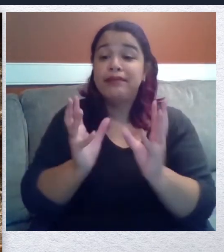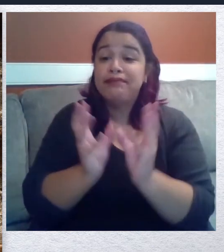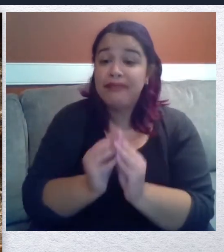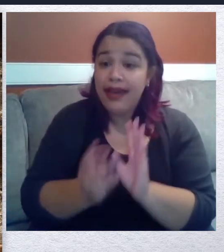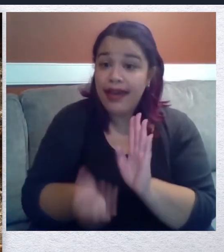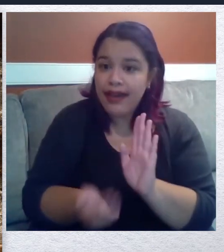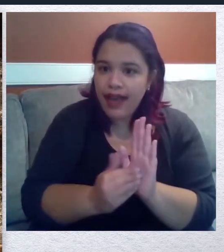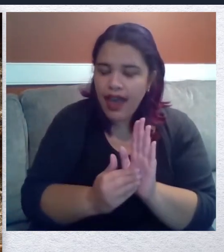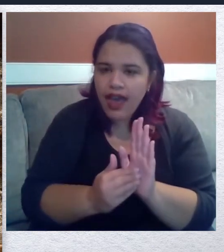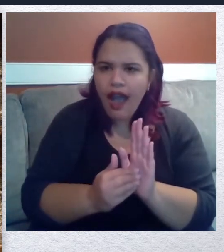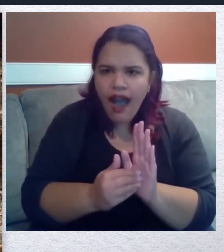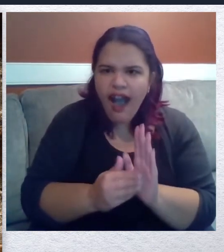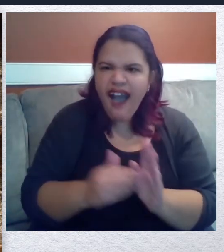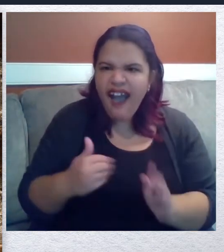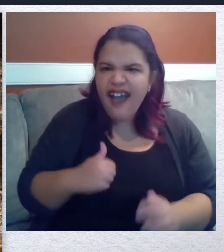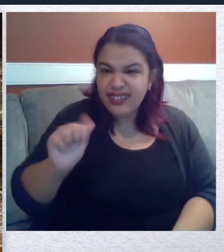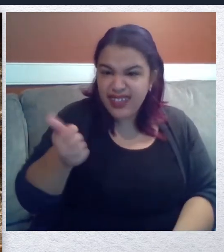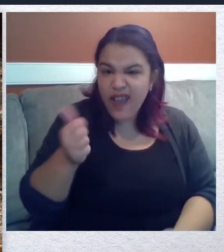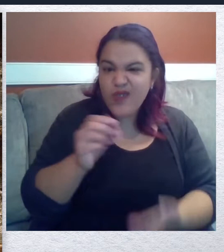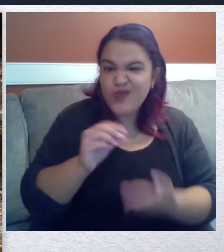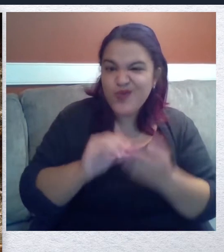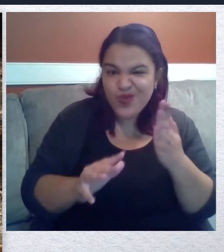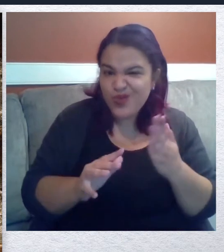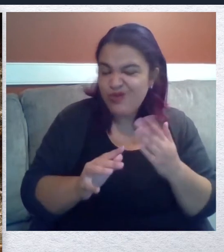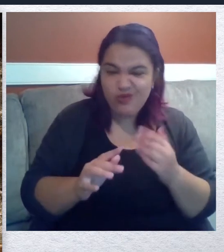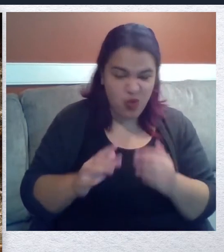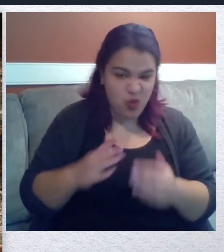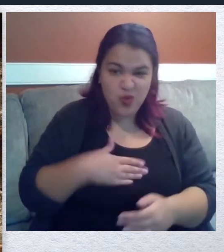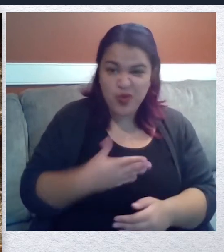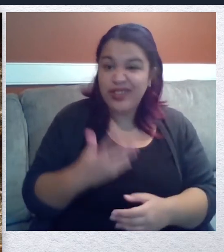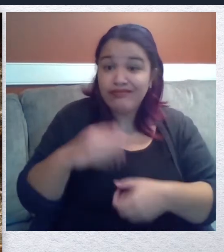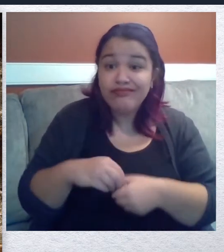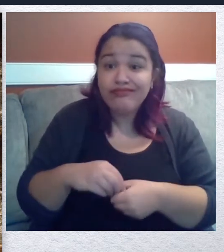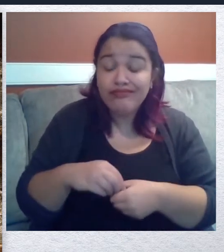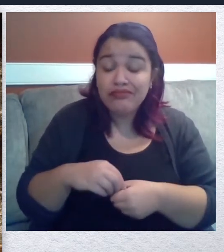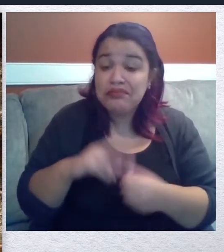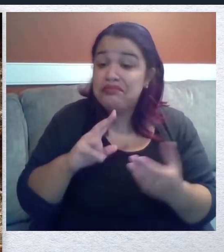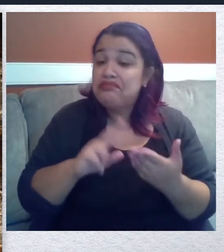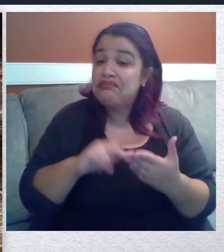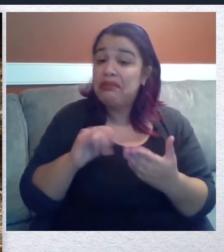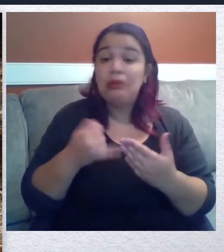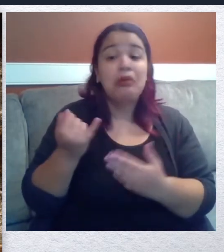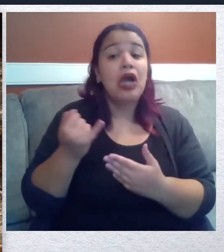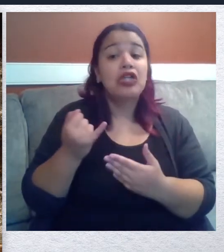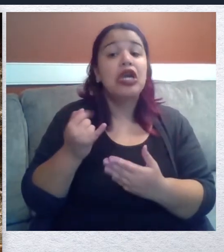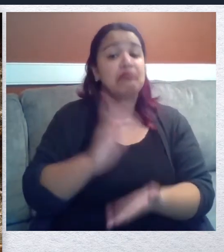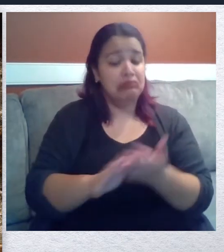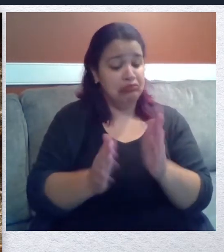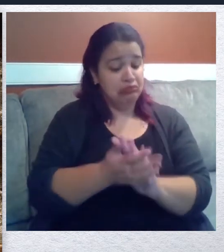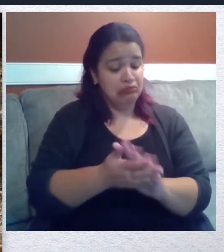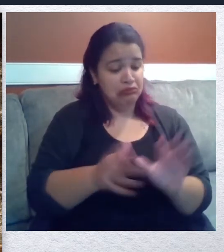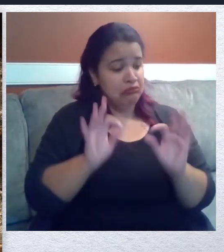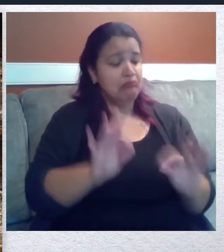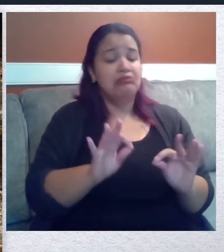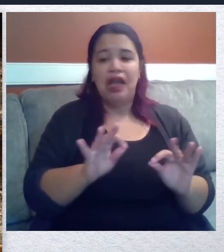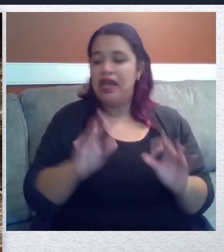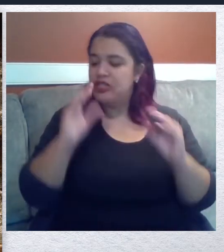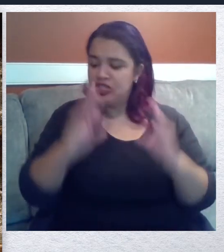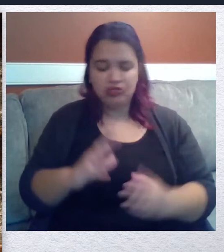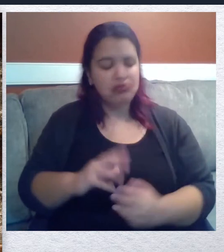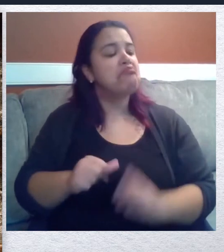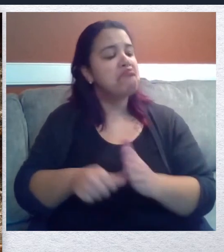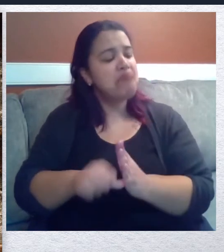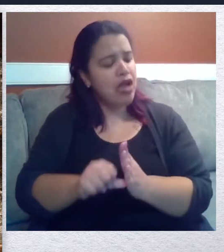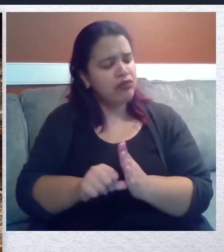research project. We were able to finish the project successfully and got praise for our results. From this